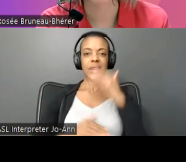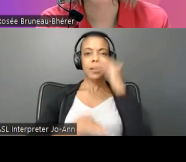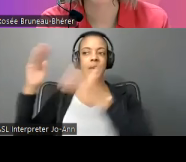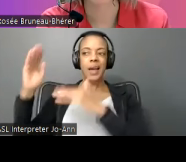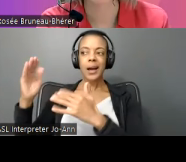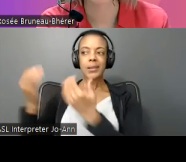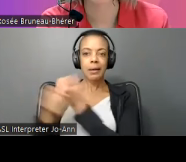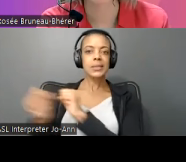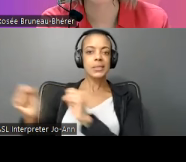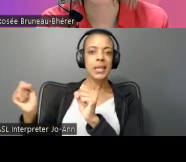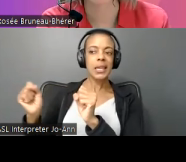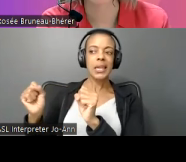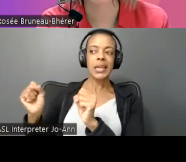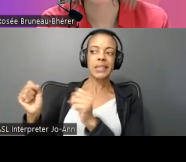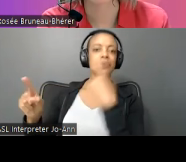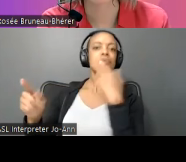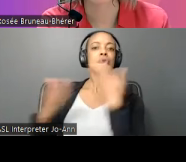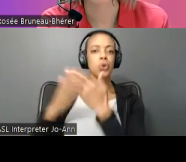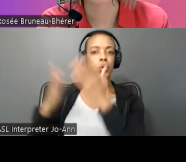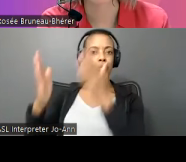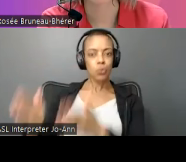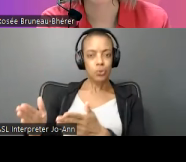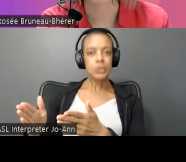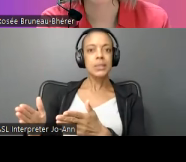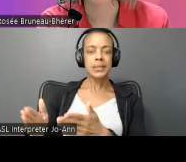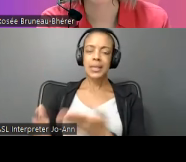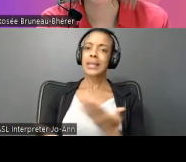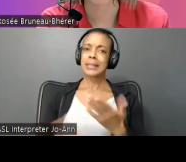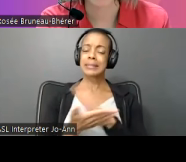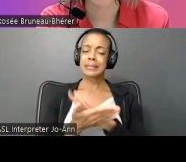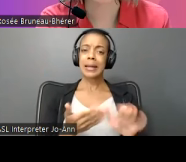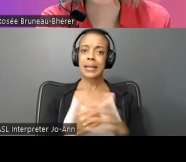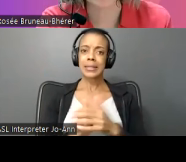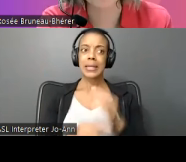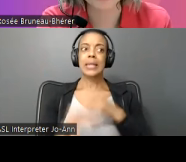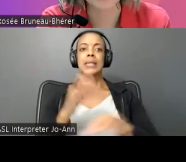having behavioral expectations of them.